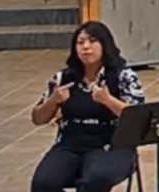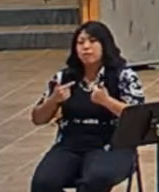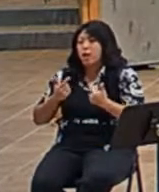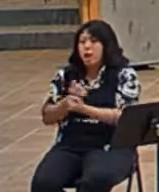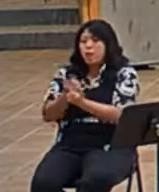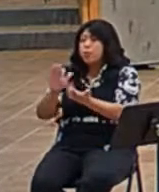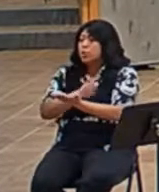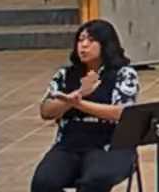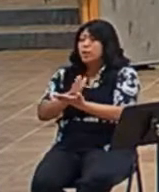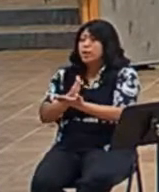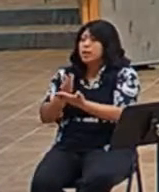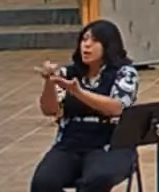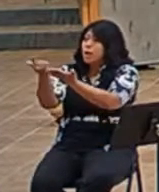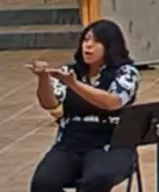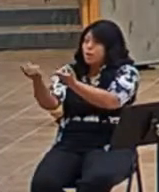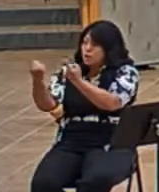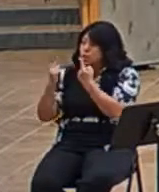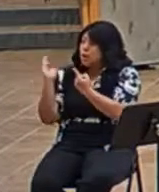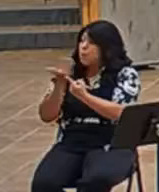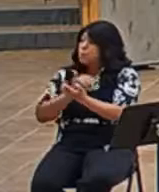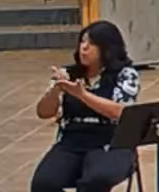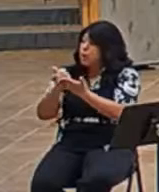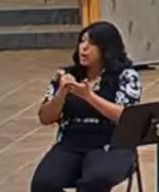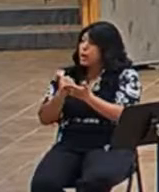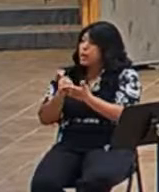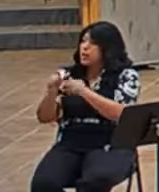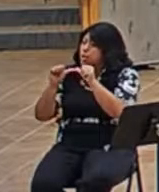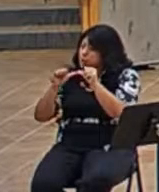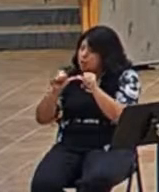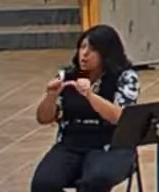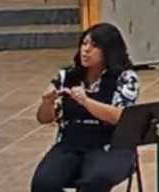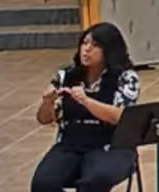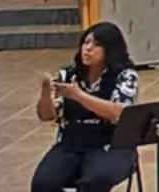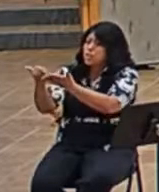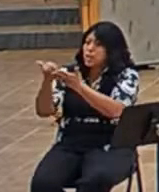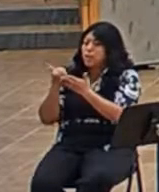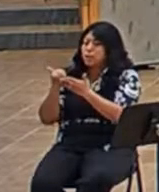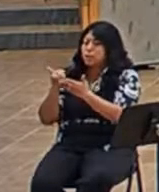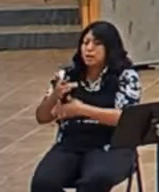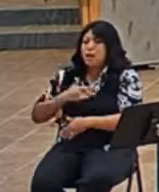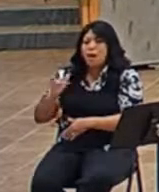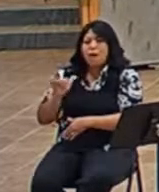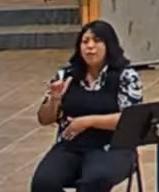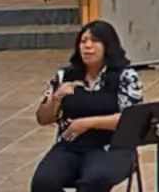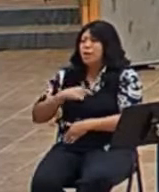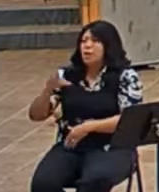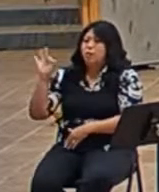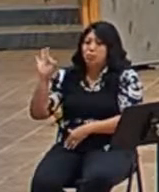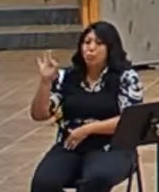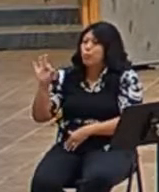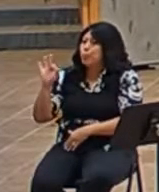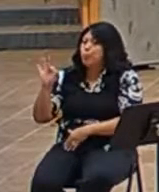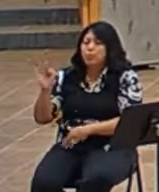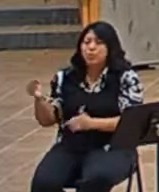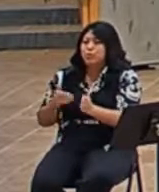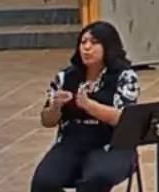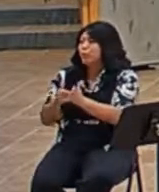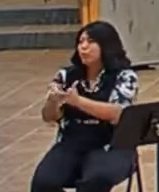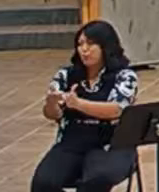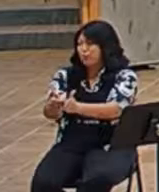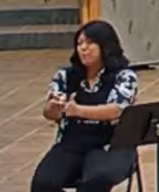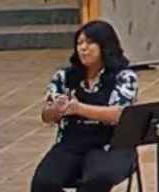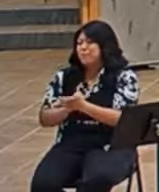all sang it, come to our aid, to constantly come to our aid. I feel like I've preached this sermon many